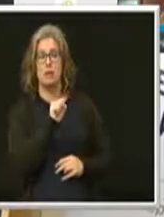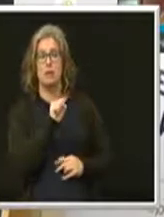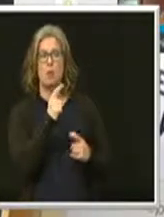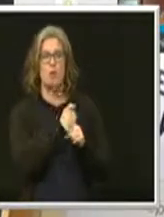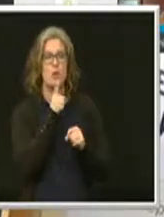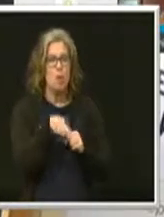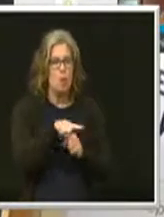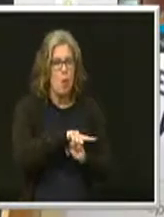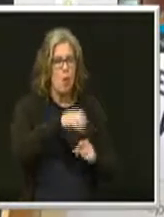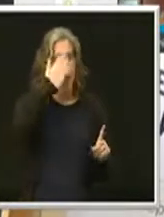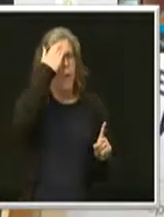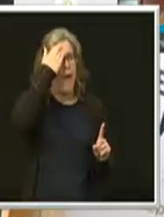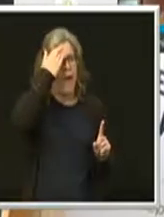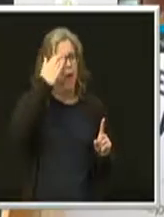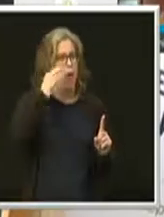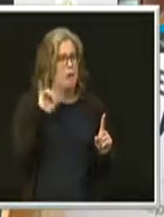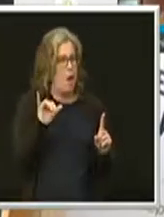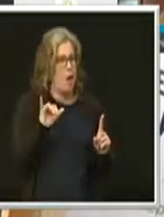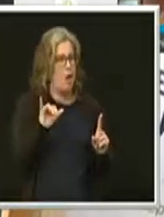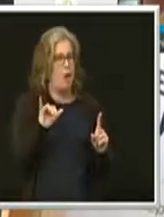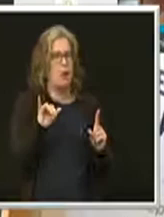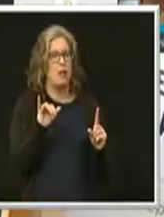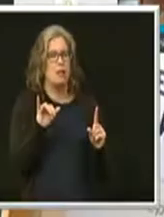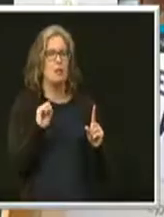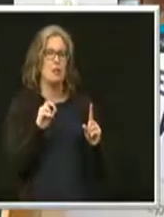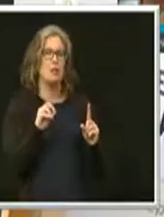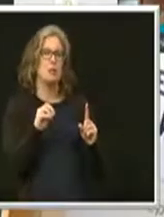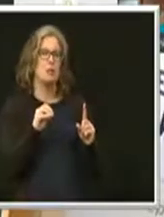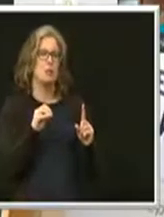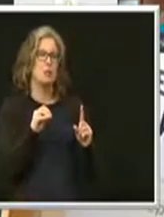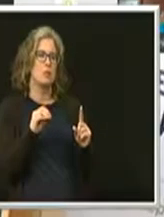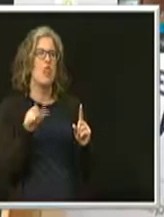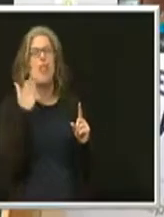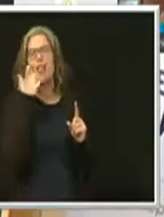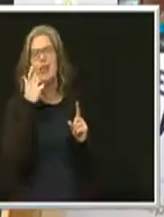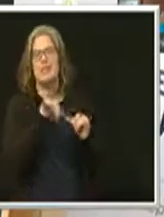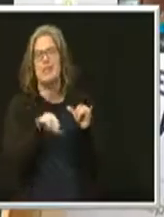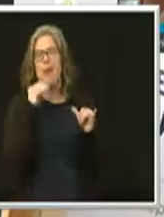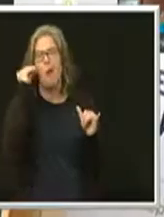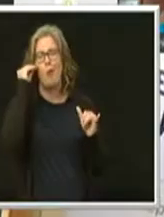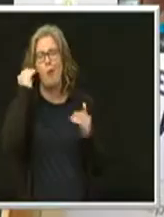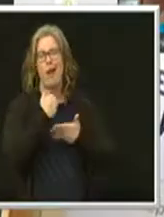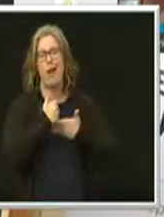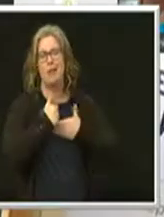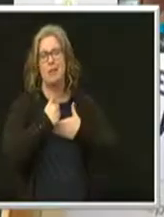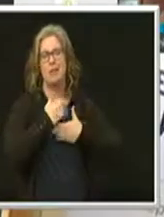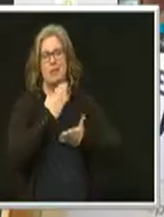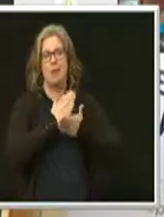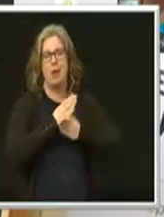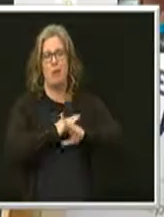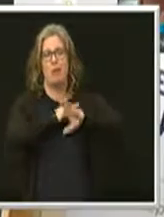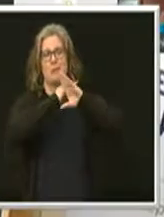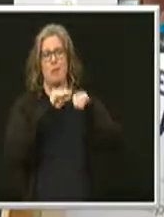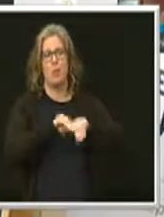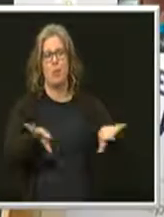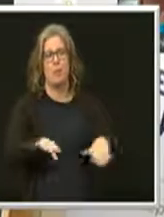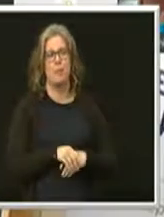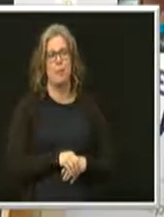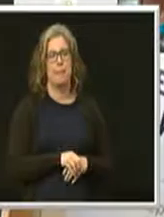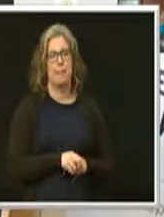make sure you were all aware as well. So you can, another reason to stay home and help us stop the spread of the virus.